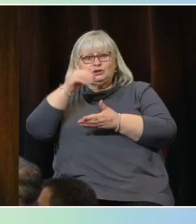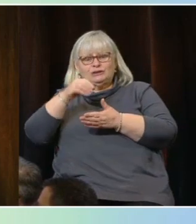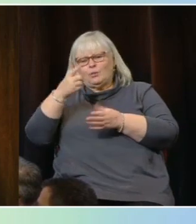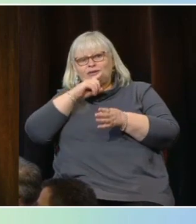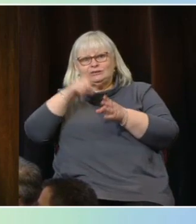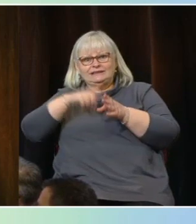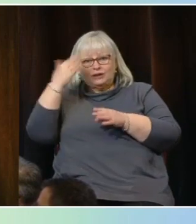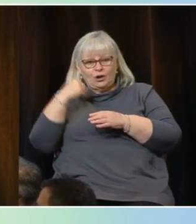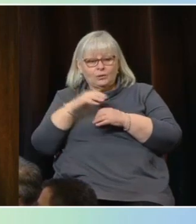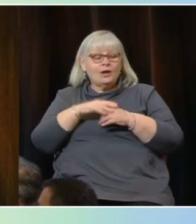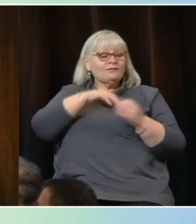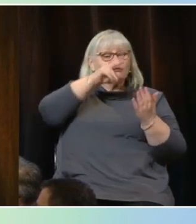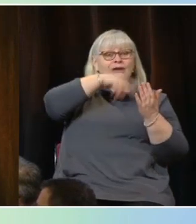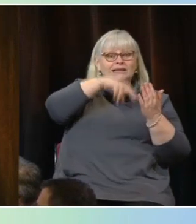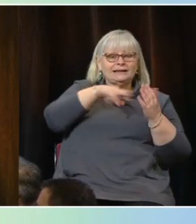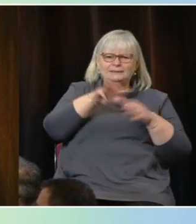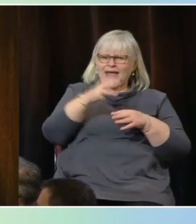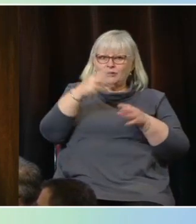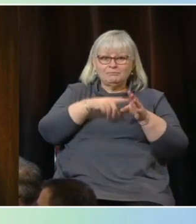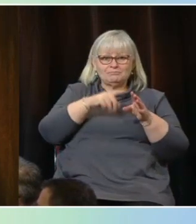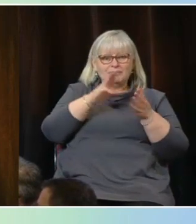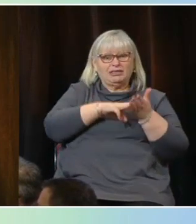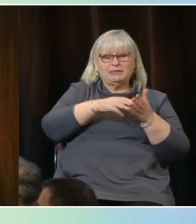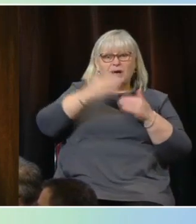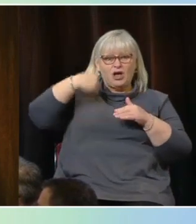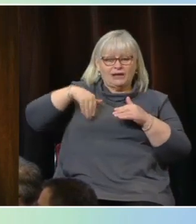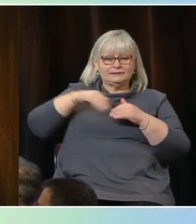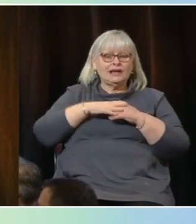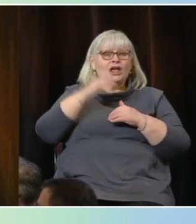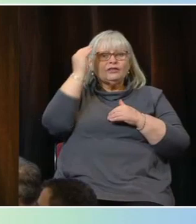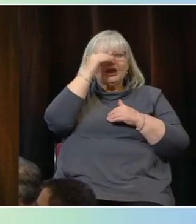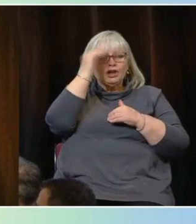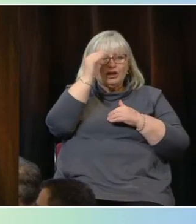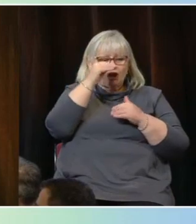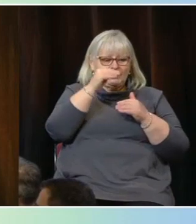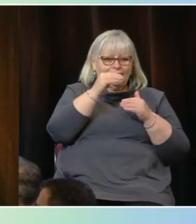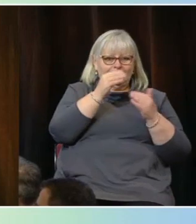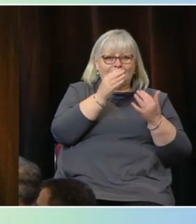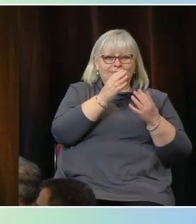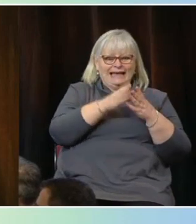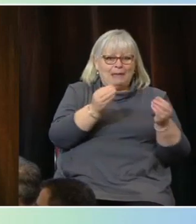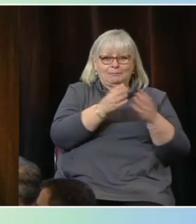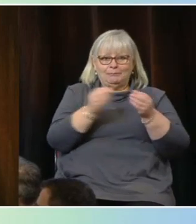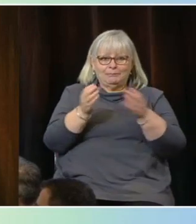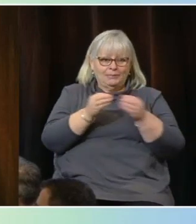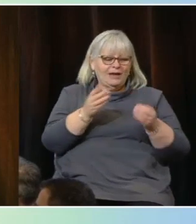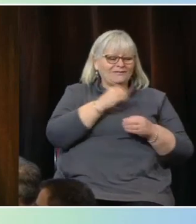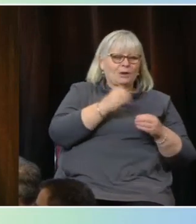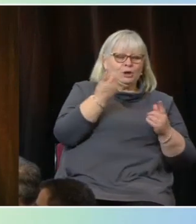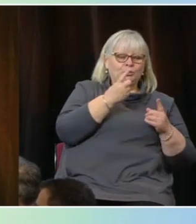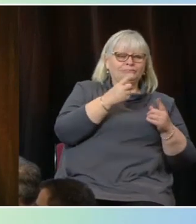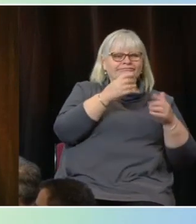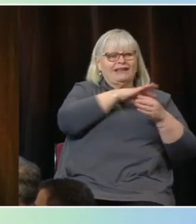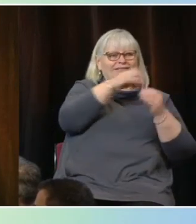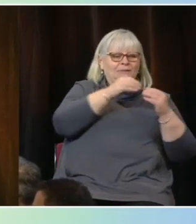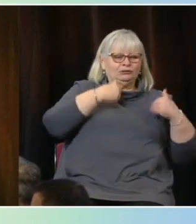reading it's around nine months and just as worryingly the learning gap between students from advantage and disadvantaged backgrounds more than doubles